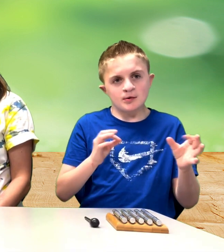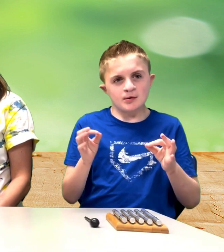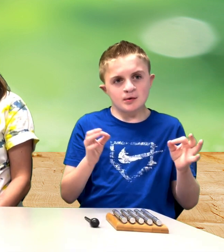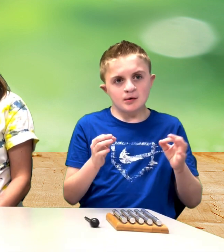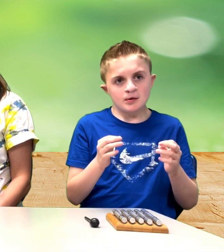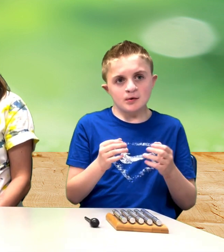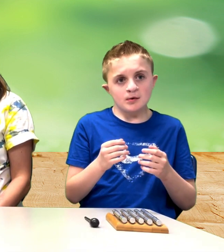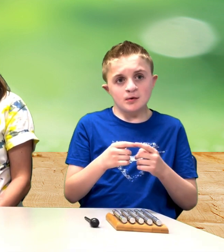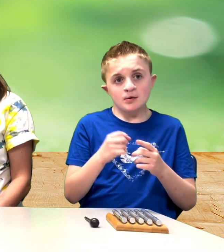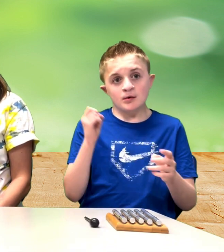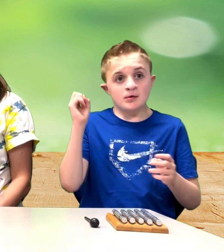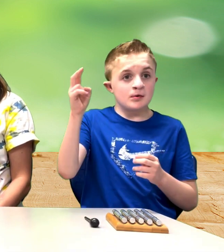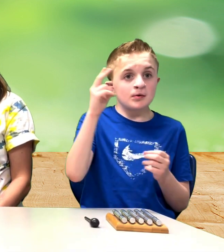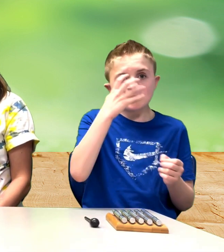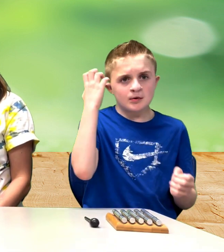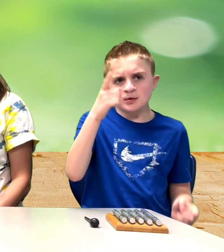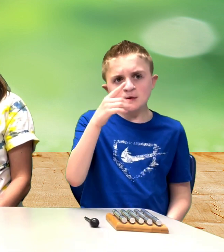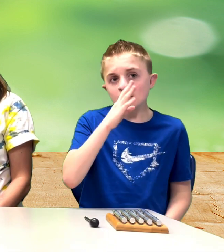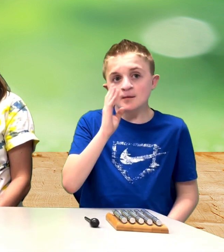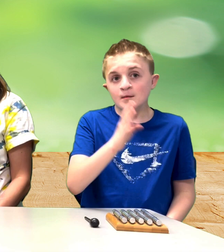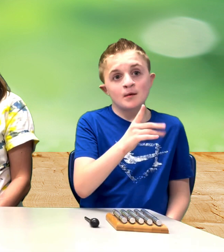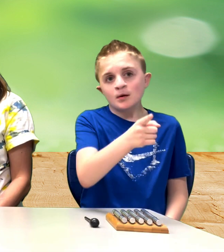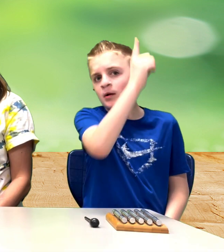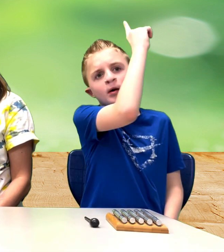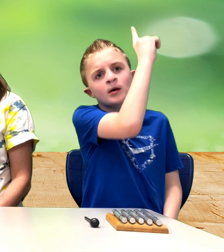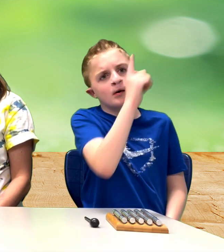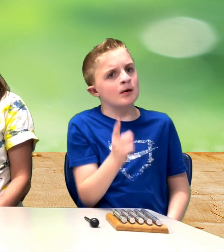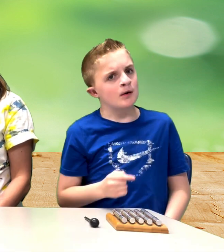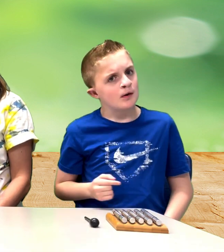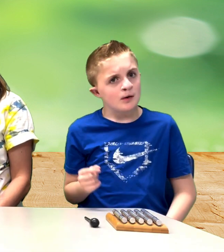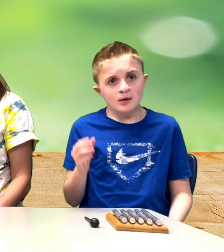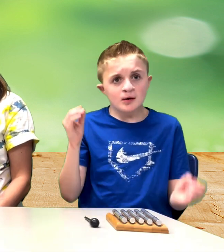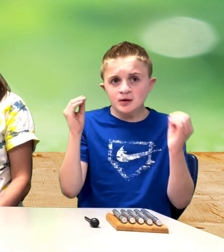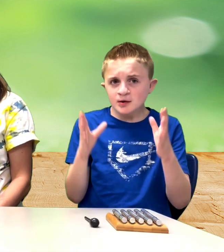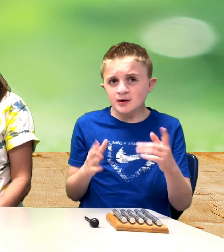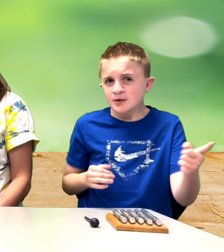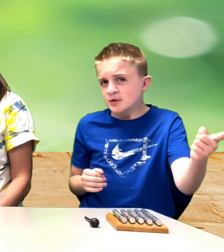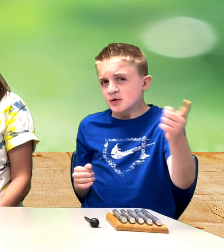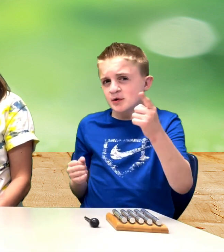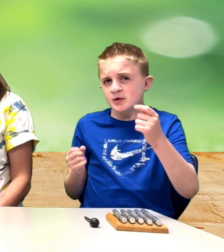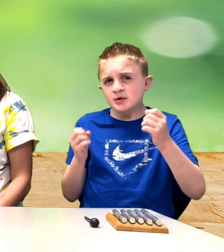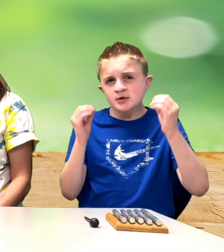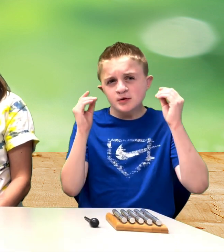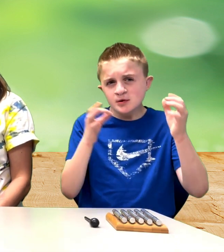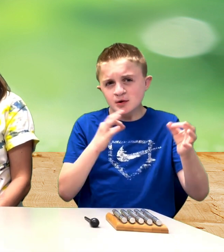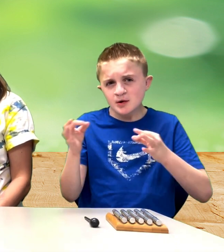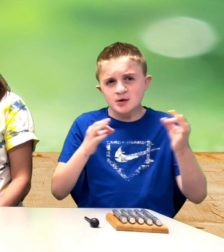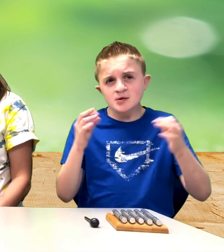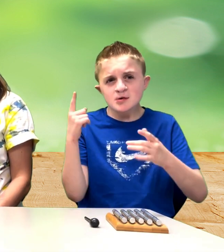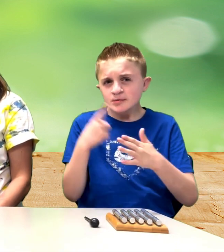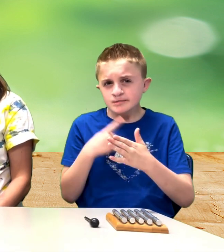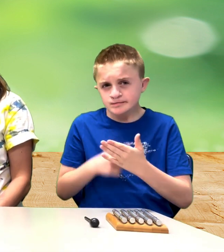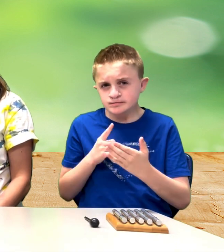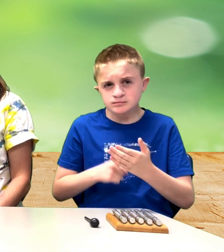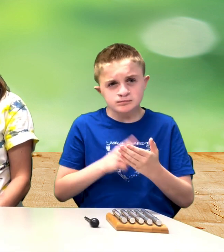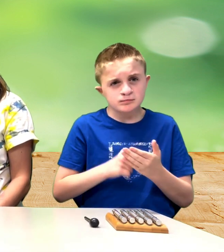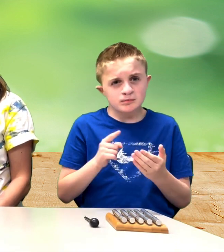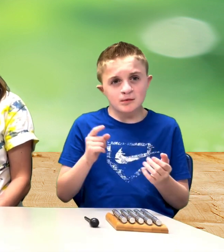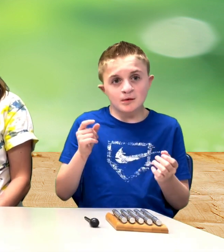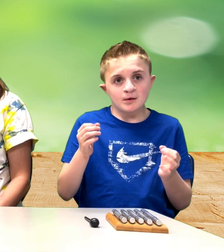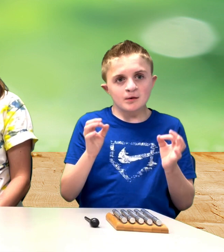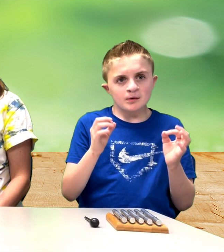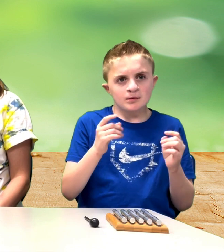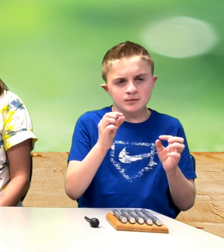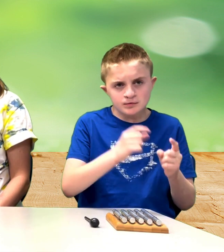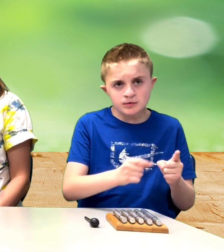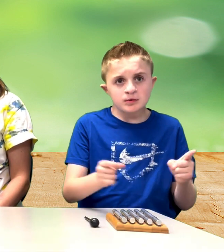say. Teachers, please take a minute to discuss this important campaign of